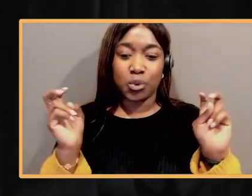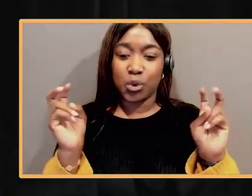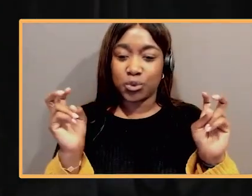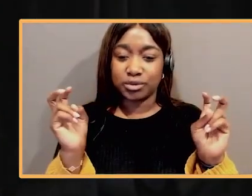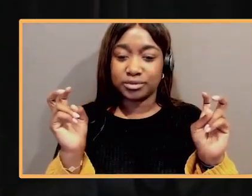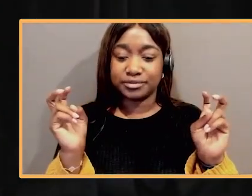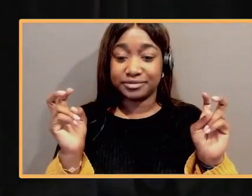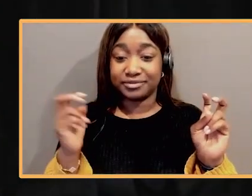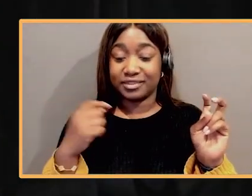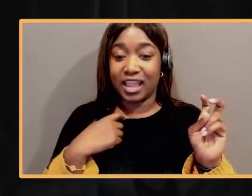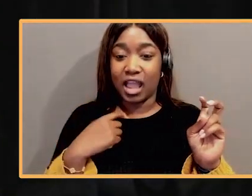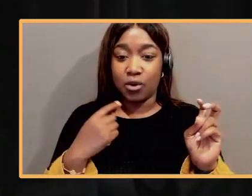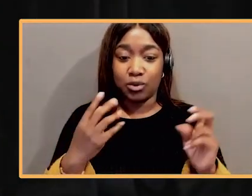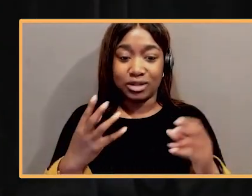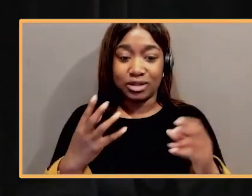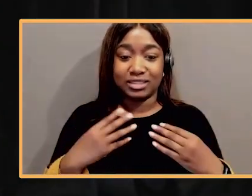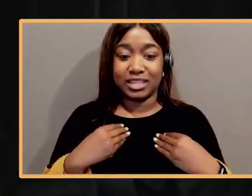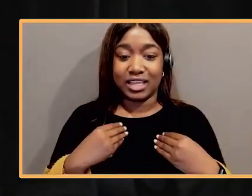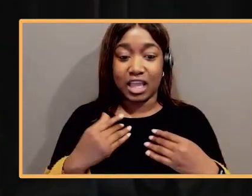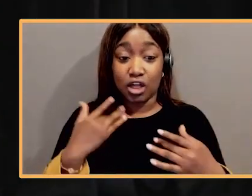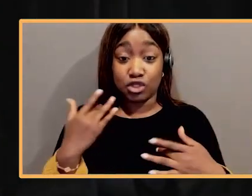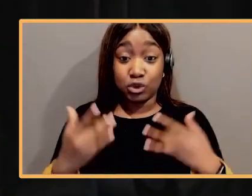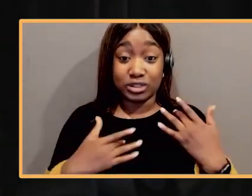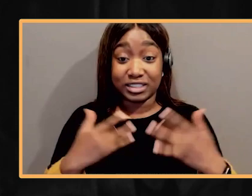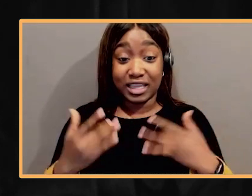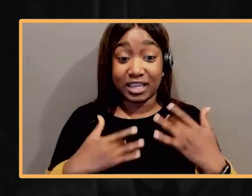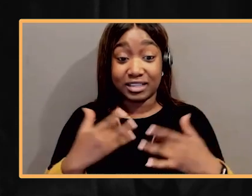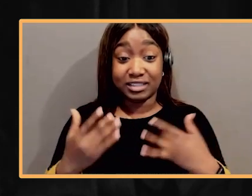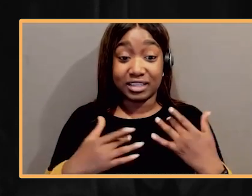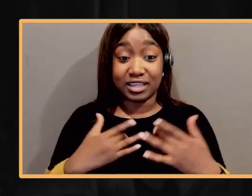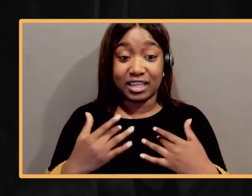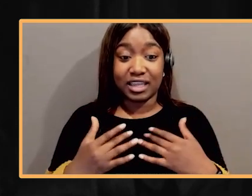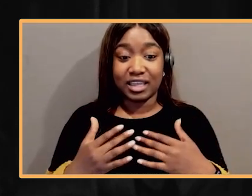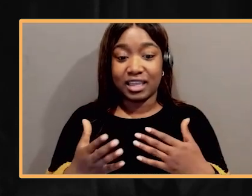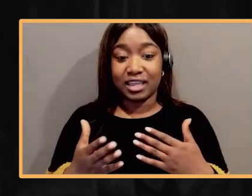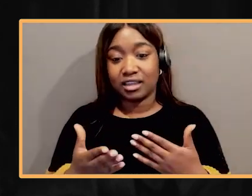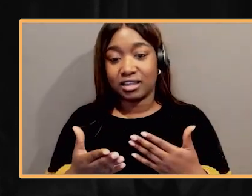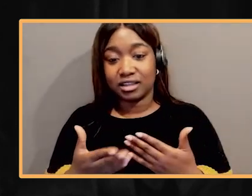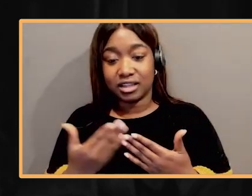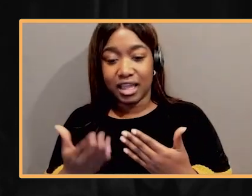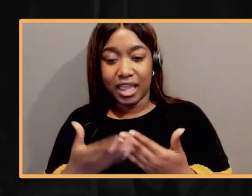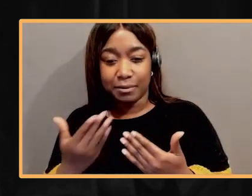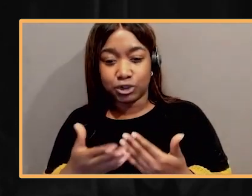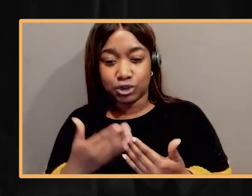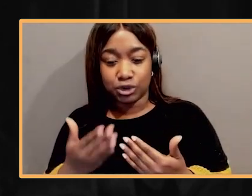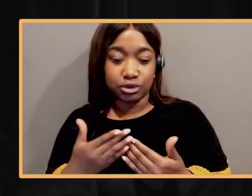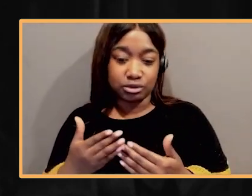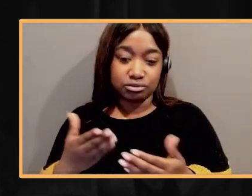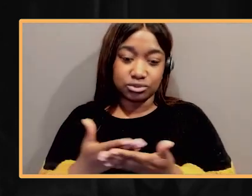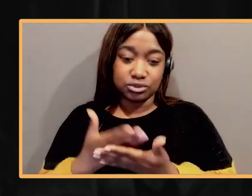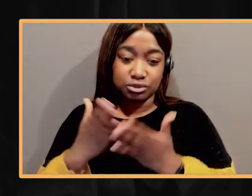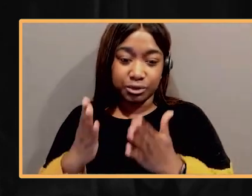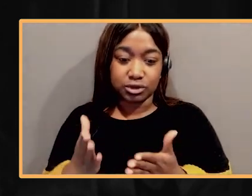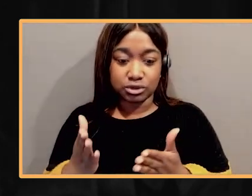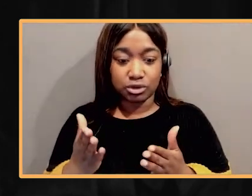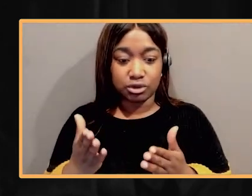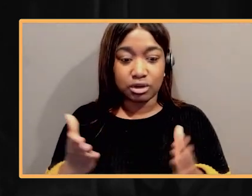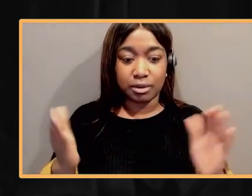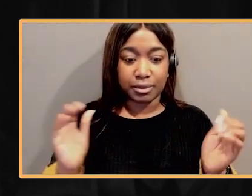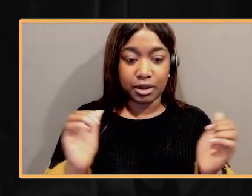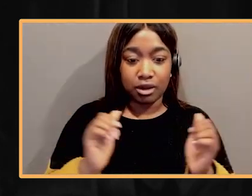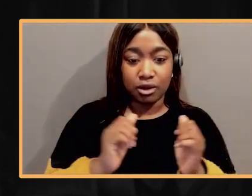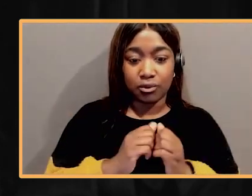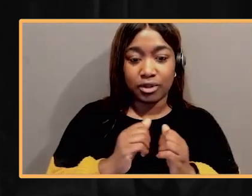I'll take an enthusiastic amateur over an apathetic professional. That's right. That's right. Right? Like I think that there's